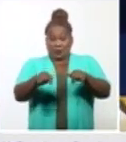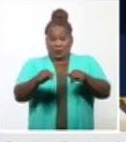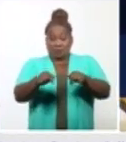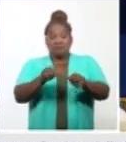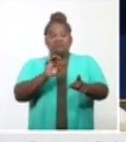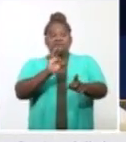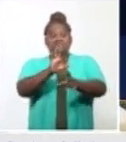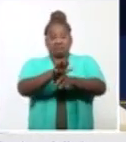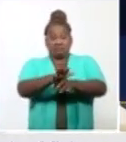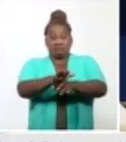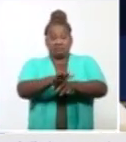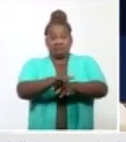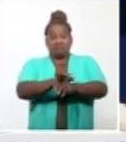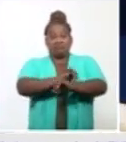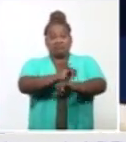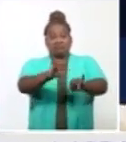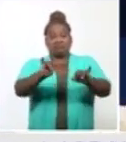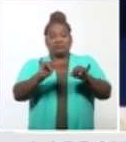nuestra información.